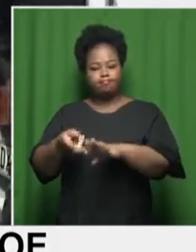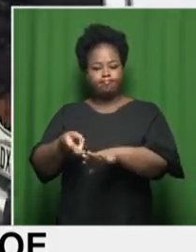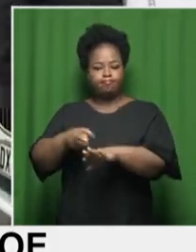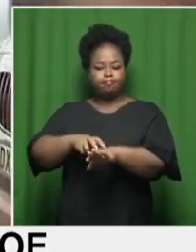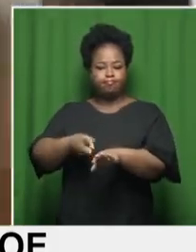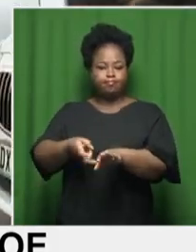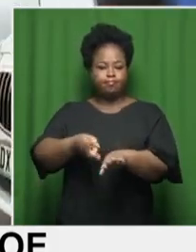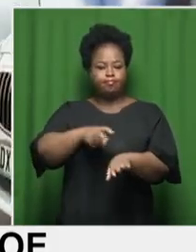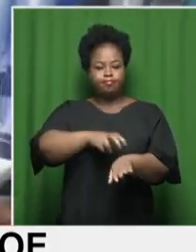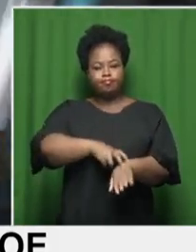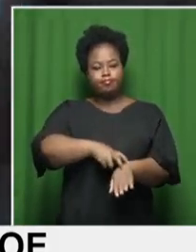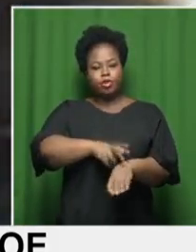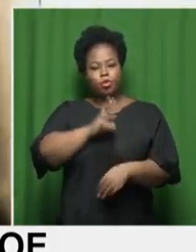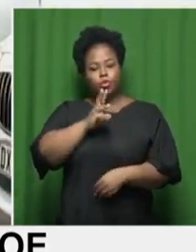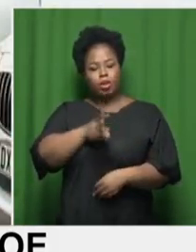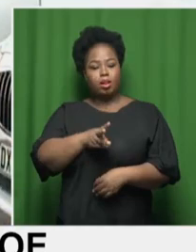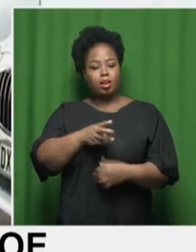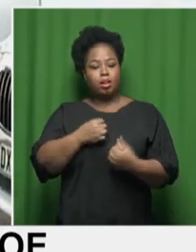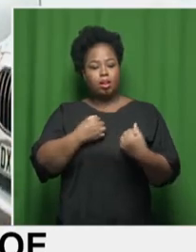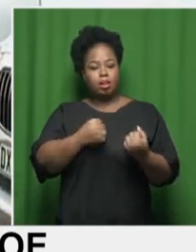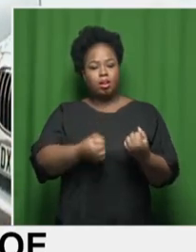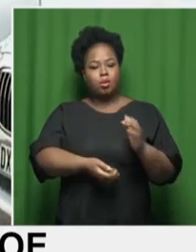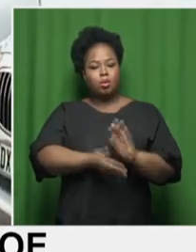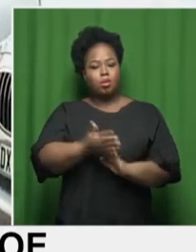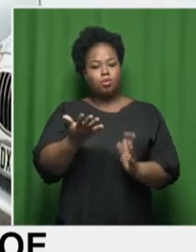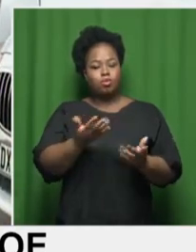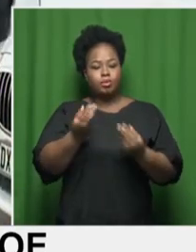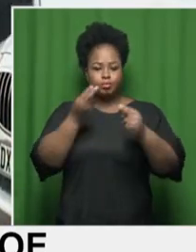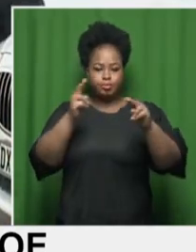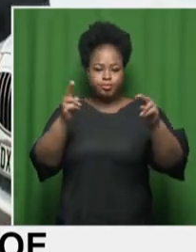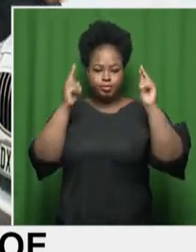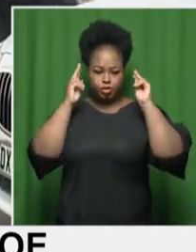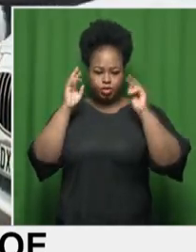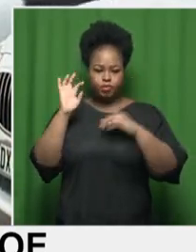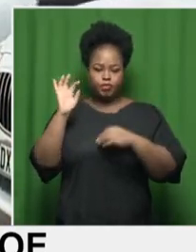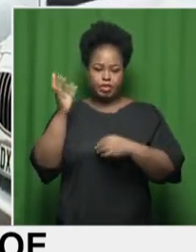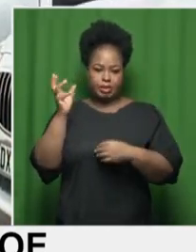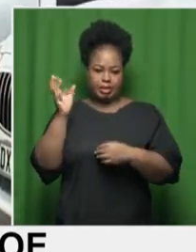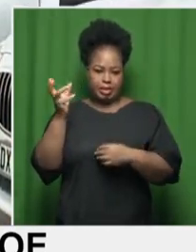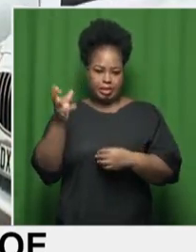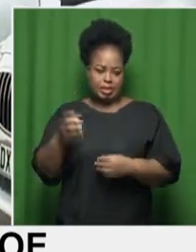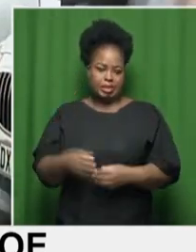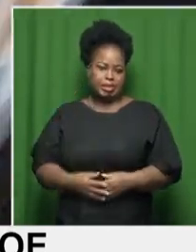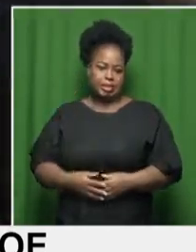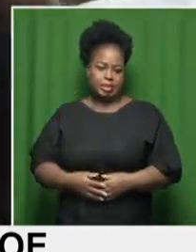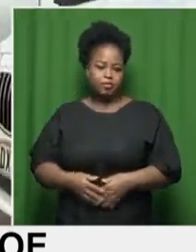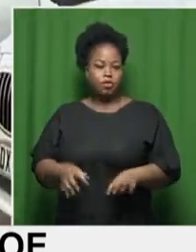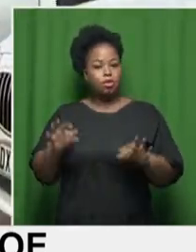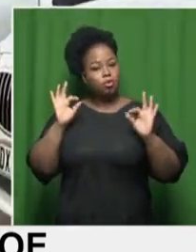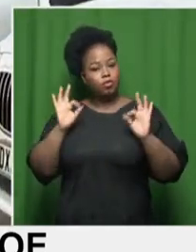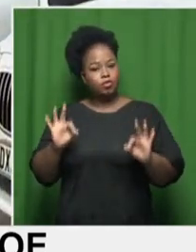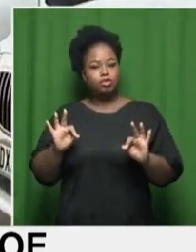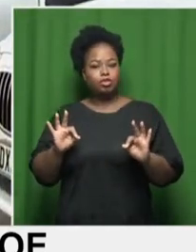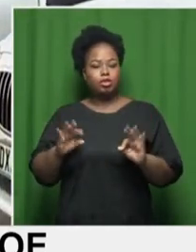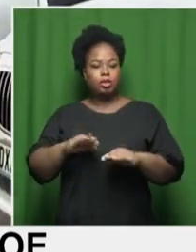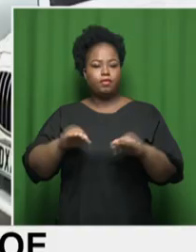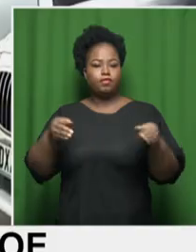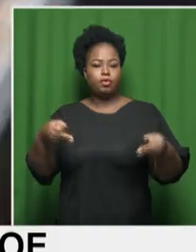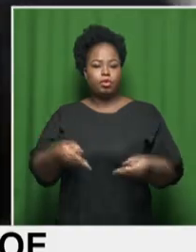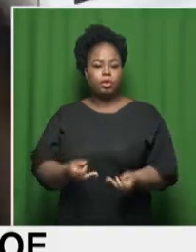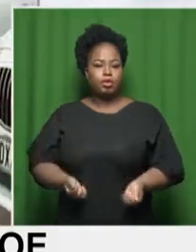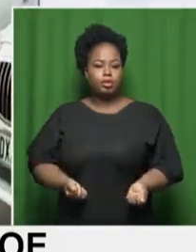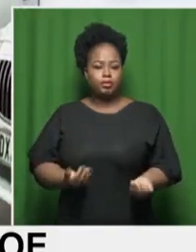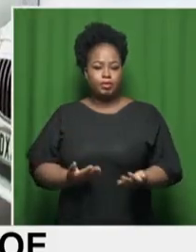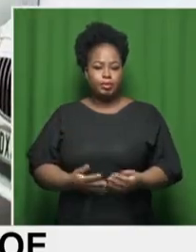to leave and go to the University of the Free State for that official funeral service